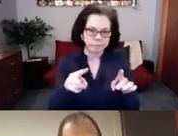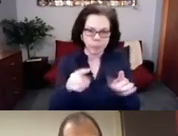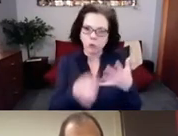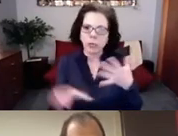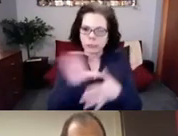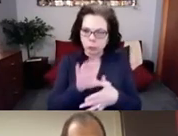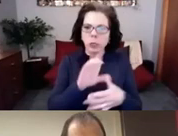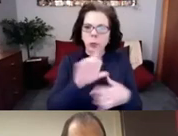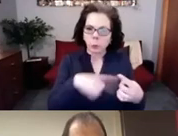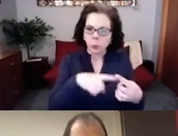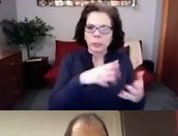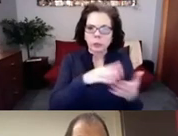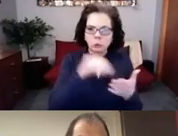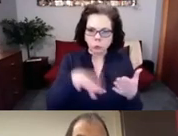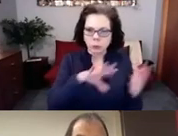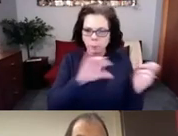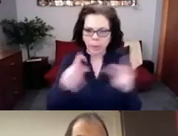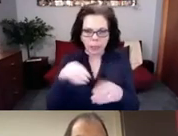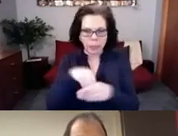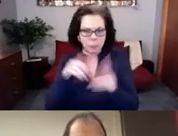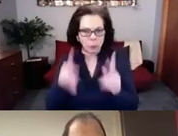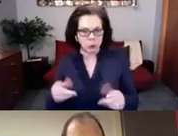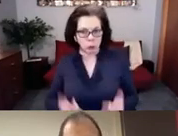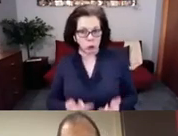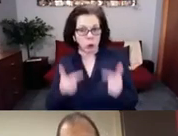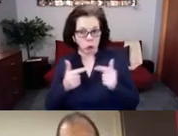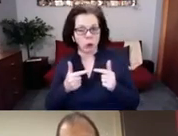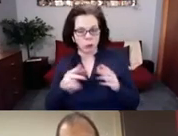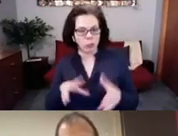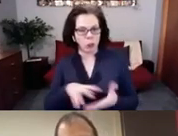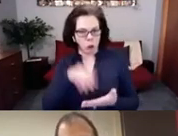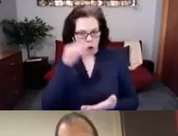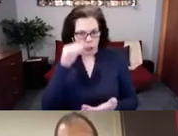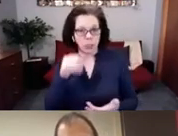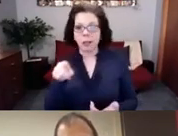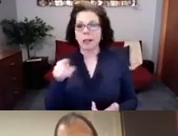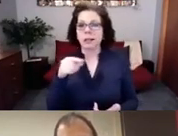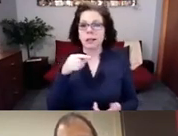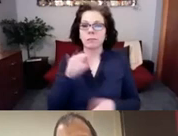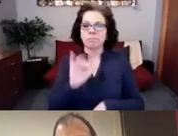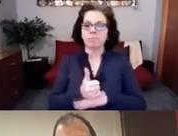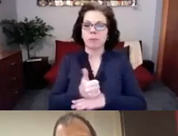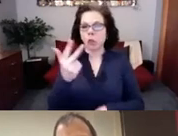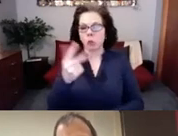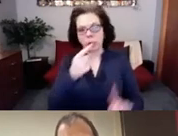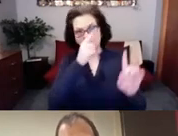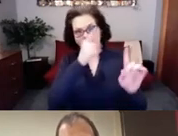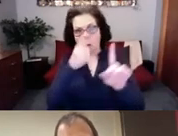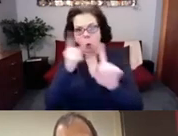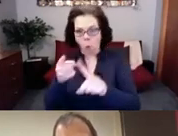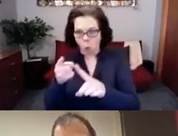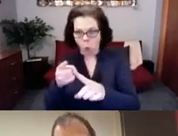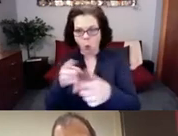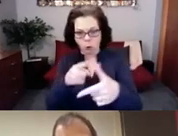students back to in-person learning. And what they said is they had 3 target goal dates, which they were going to aim for, but